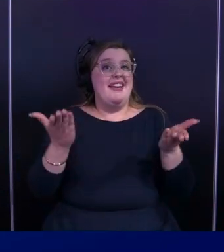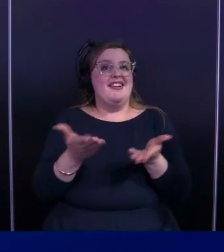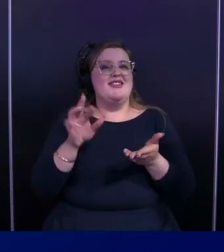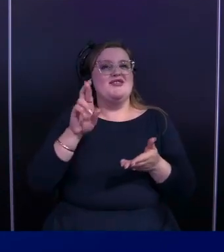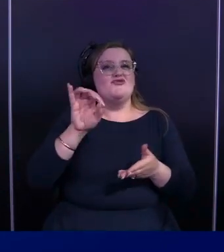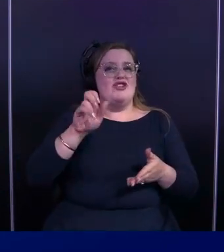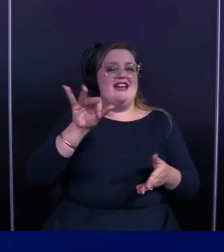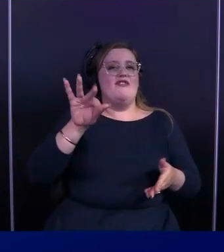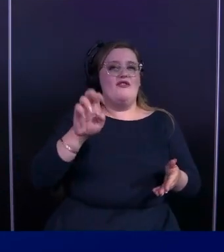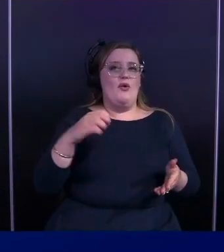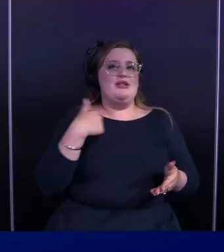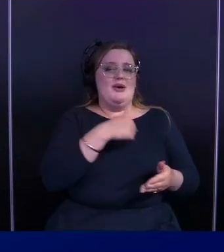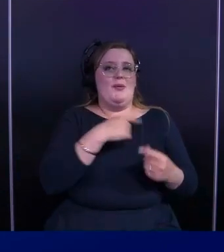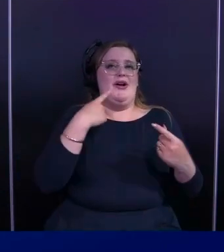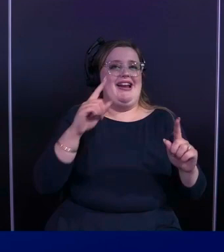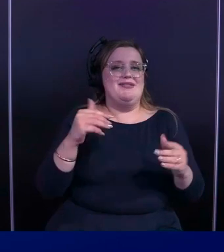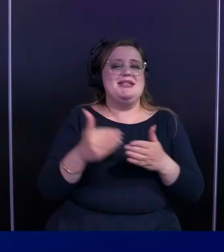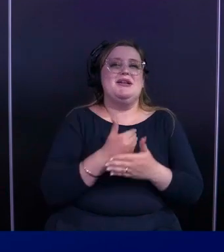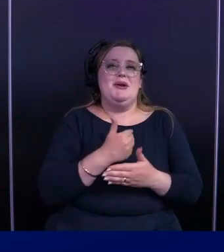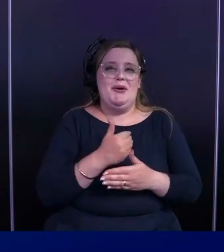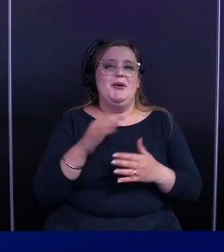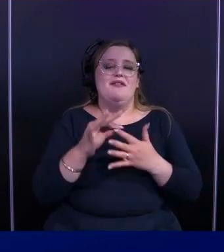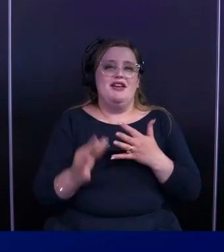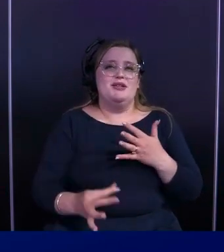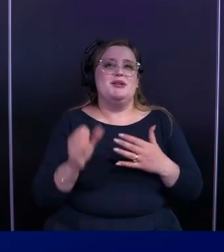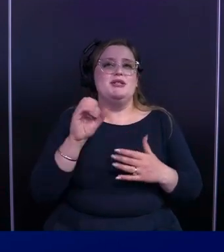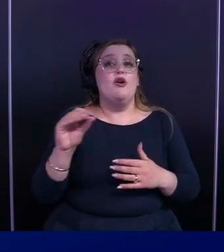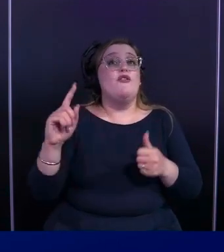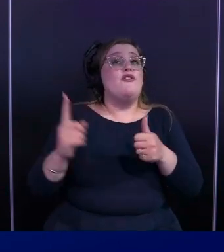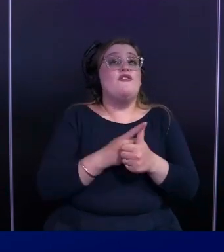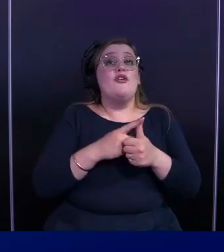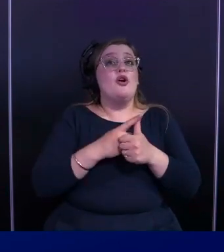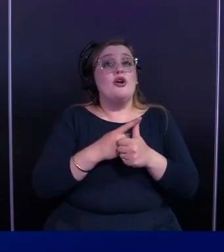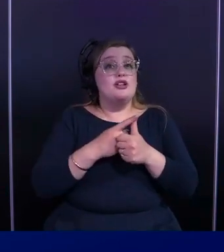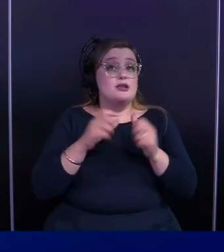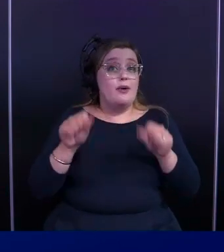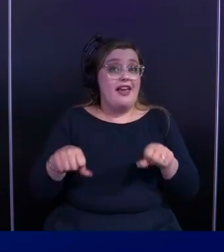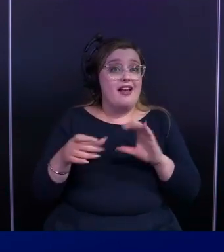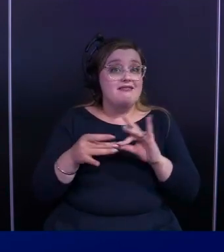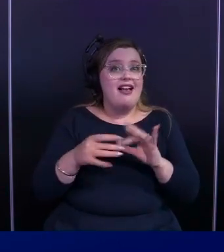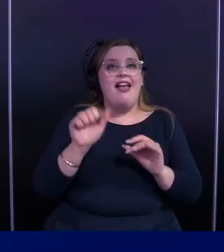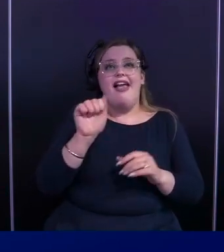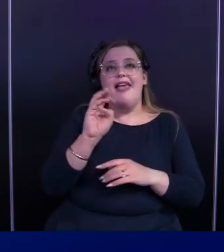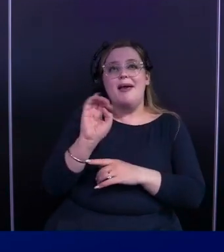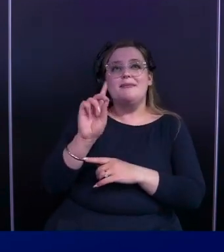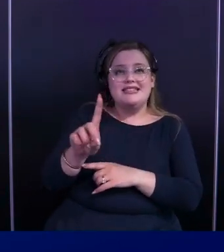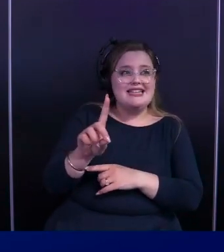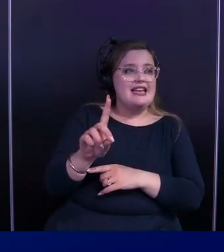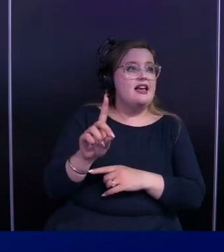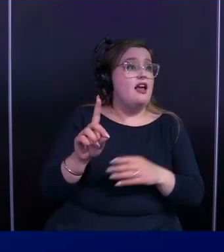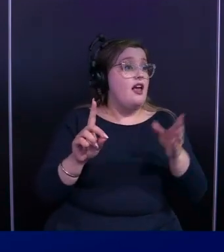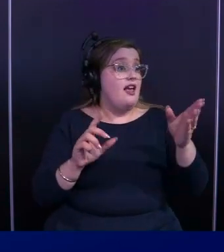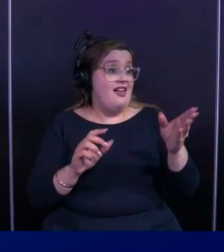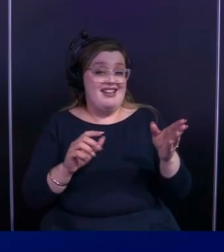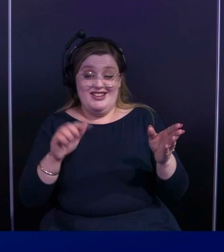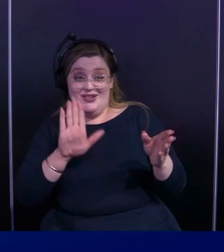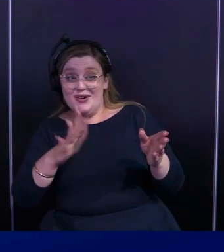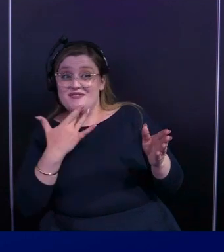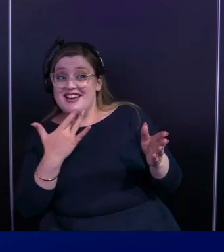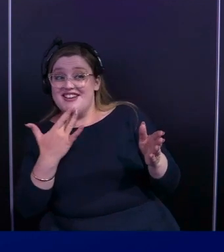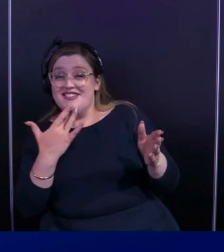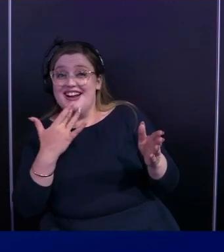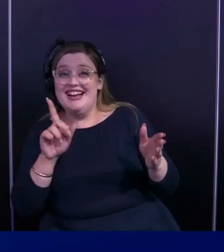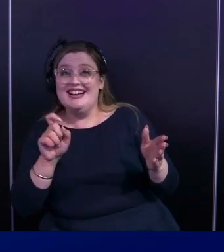and we're announcing new features. So maybe the first one we can touch on is AMD SEV SNP. Is this your favorite one? Is this your